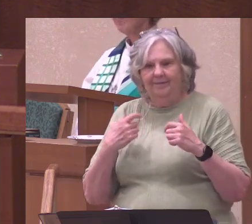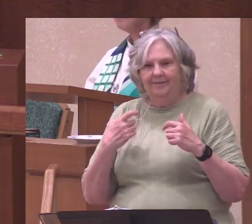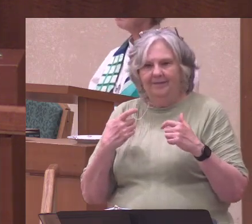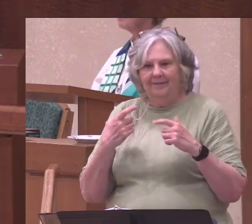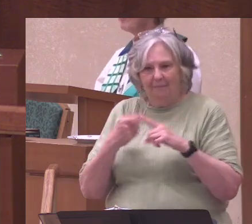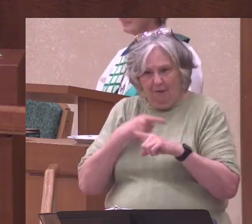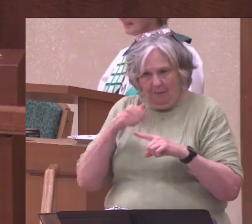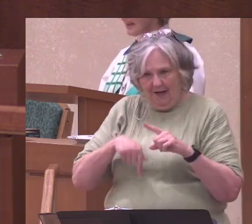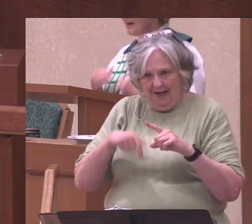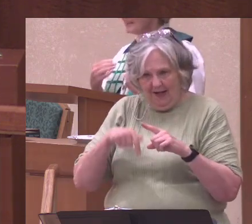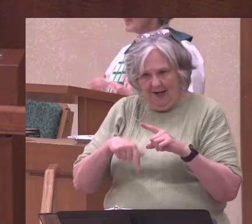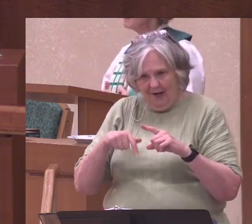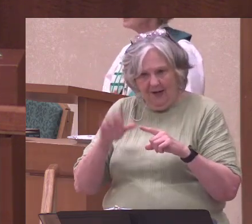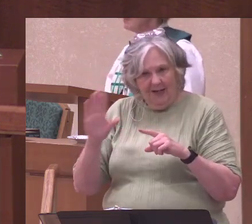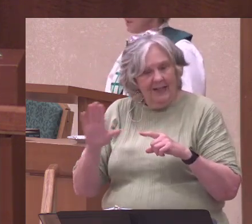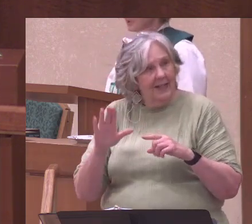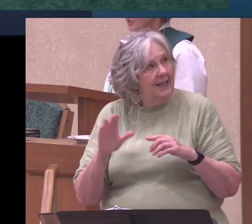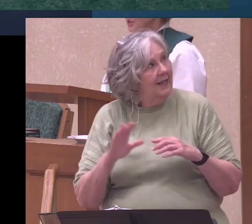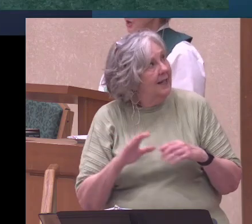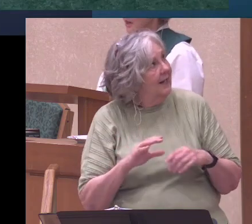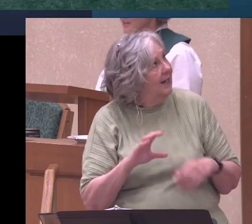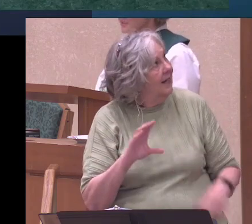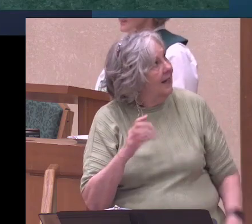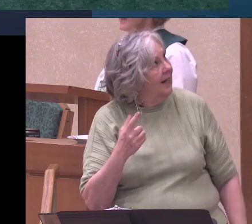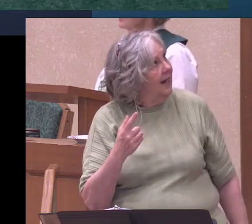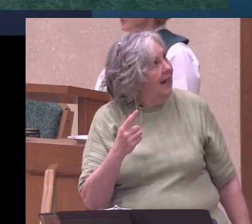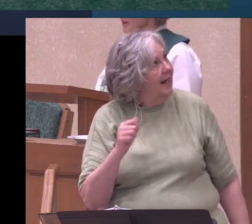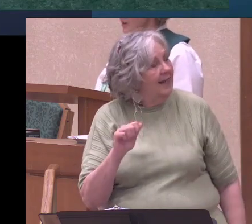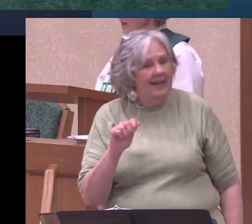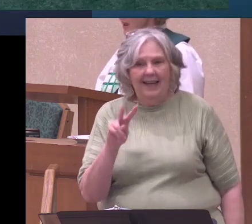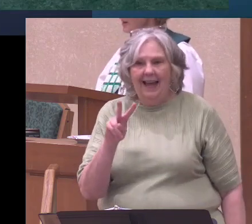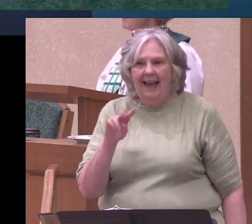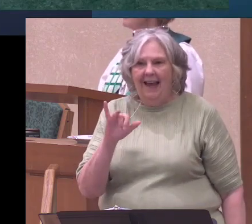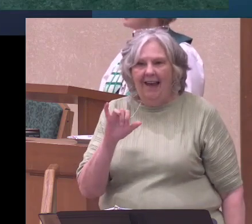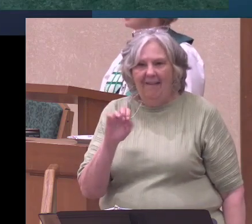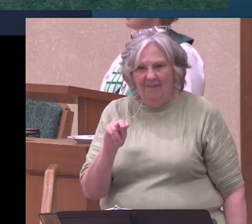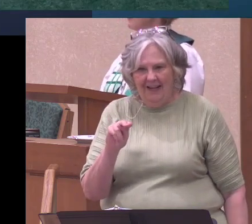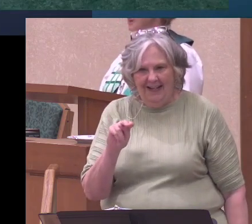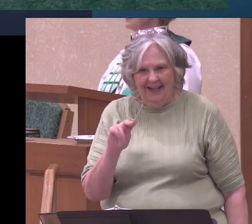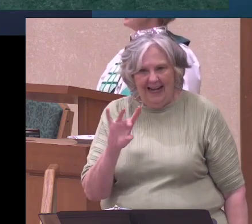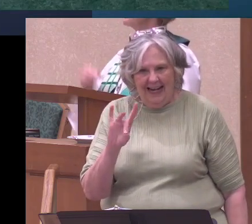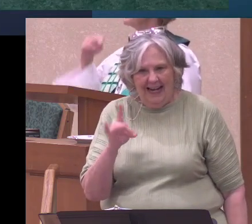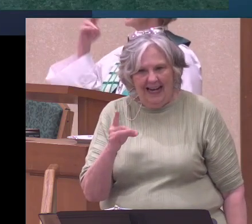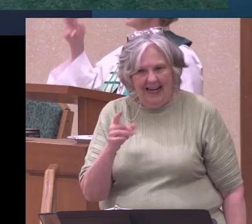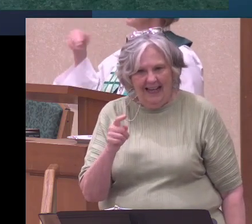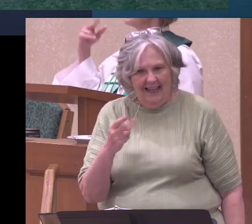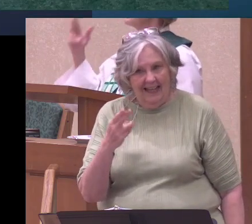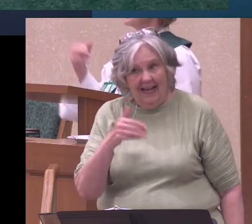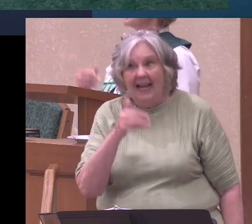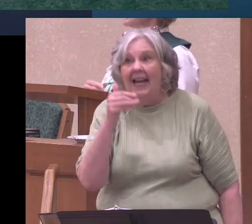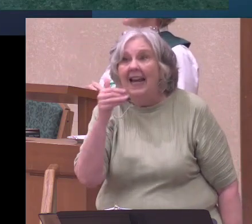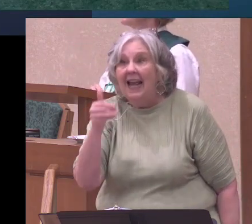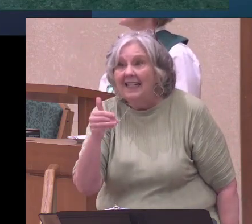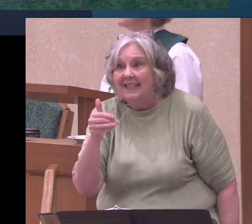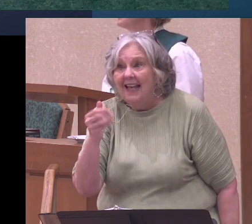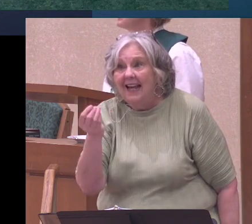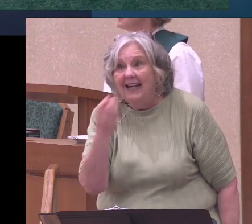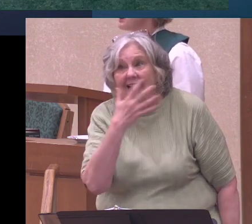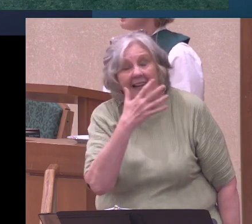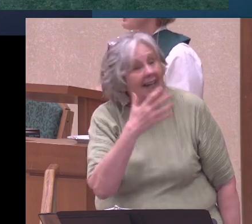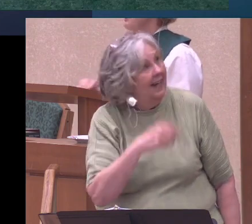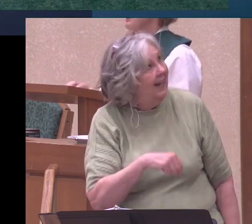community. Gavin Putzier is an 8th grader and a member of, next slide.